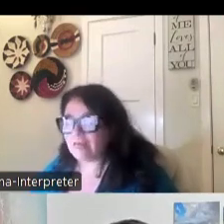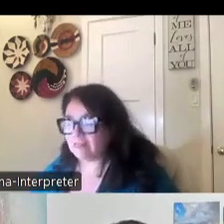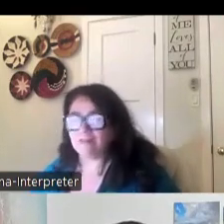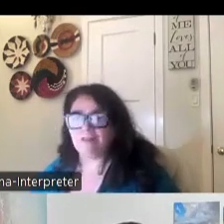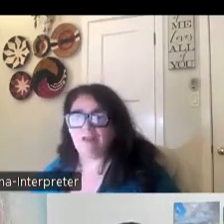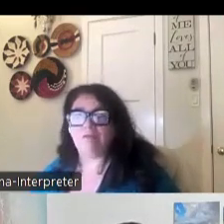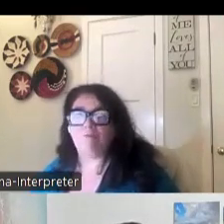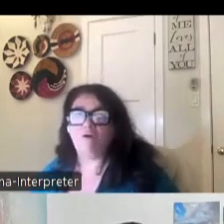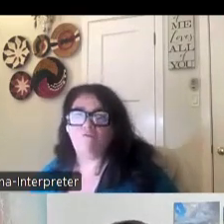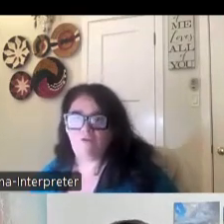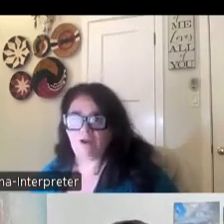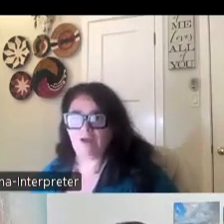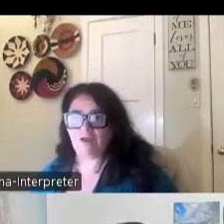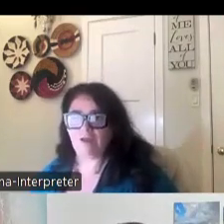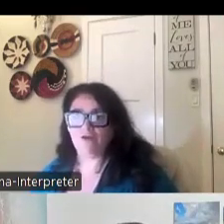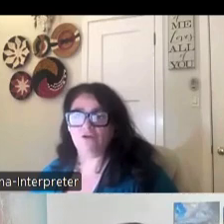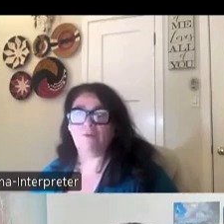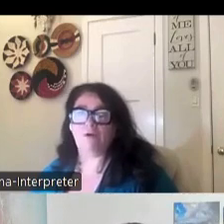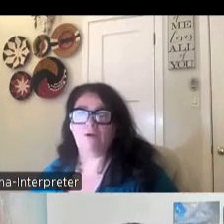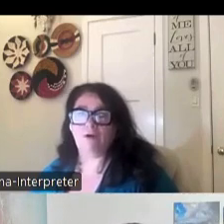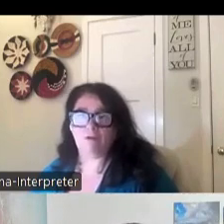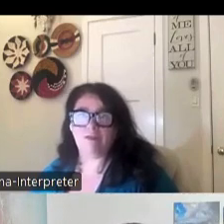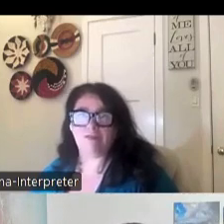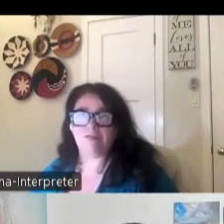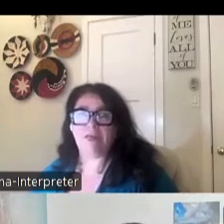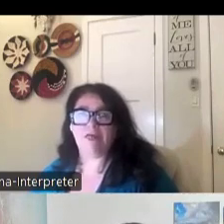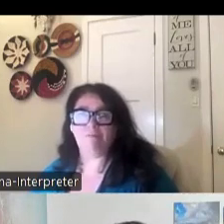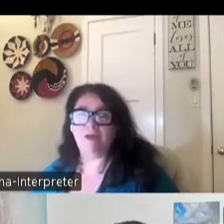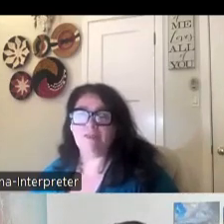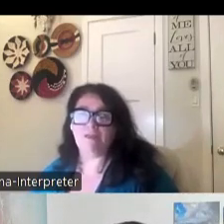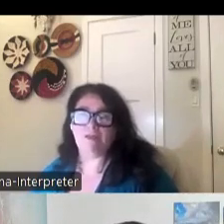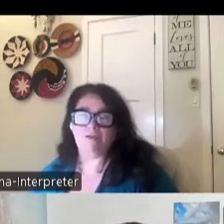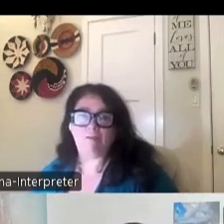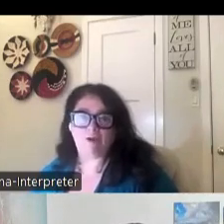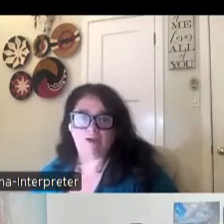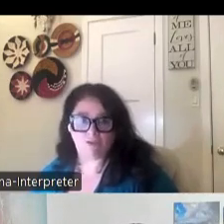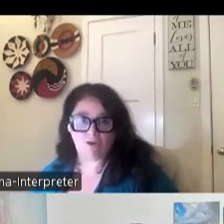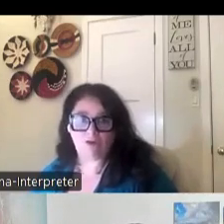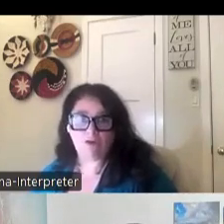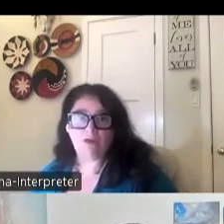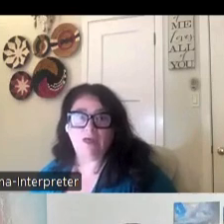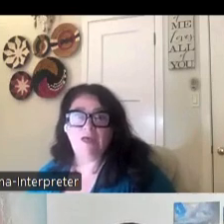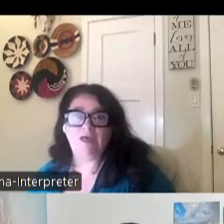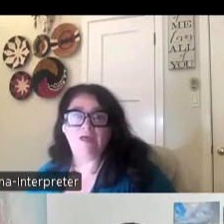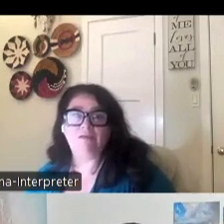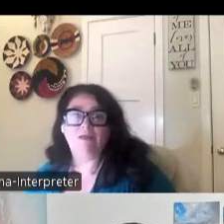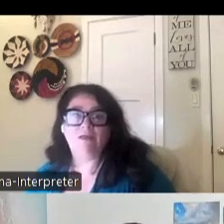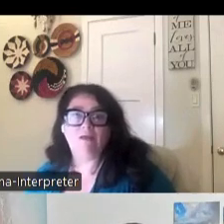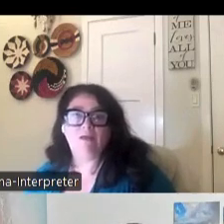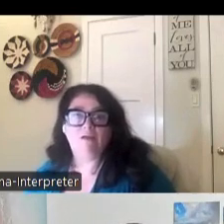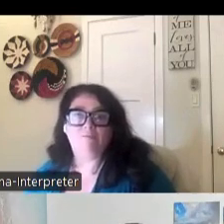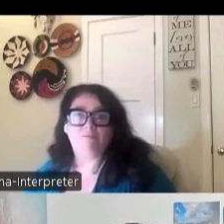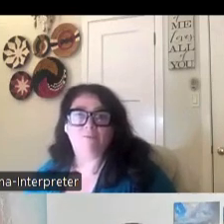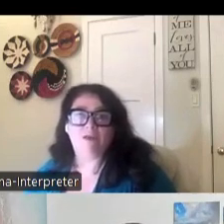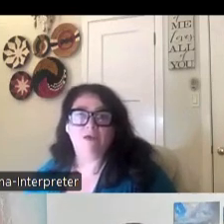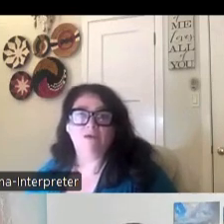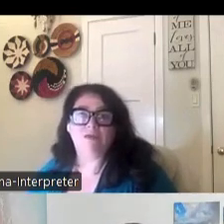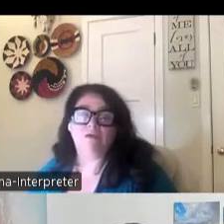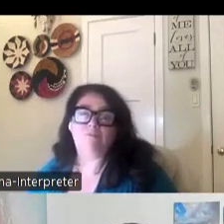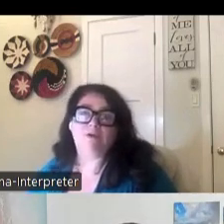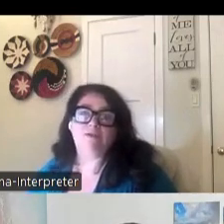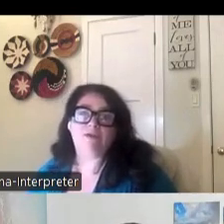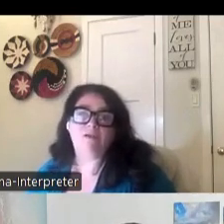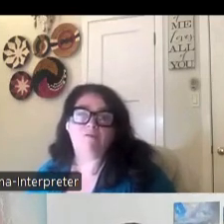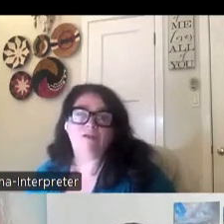evaporative demand, its propensity to demand or to evaporate water from the landscape, rises exponentially with